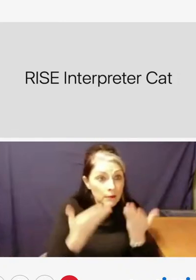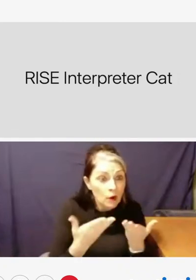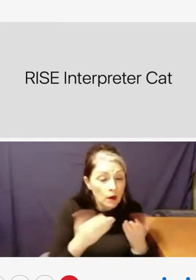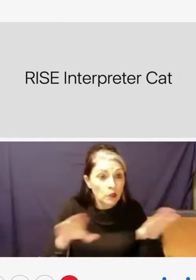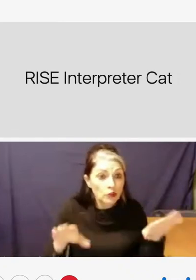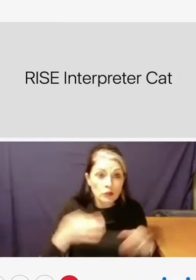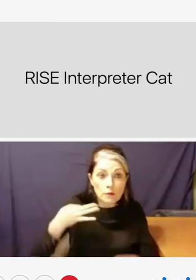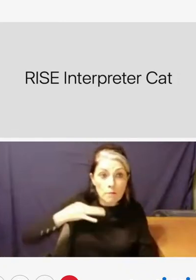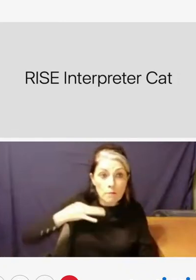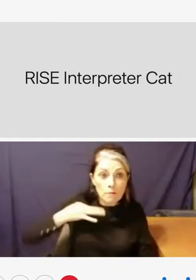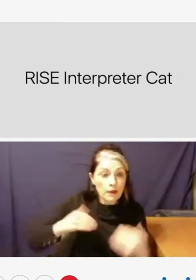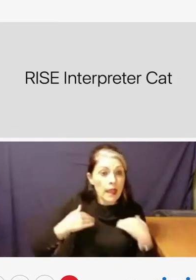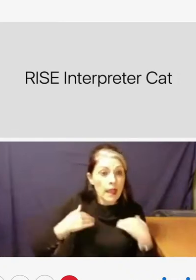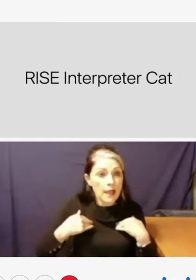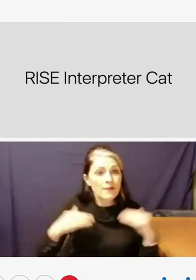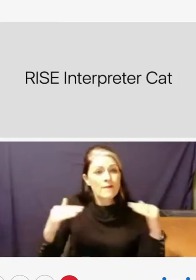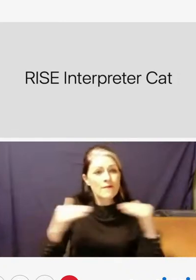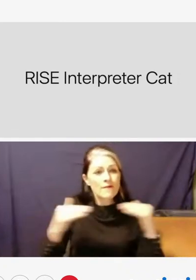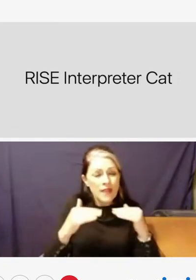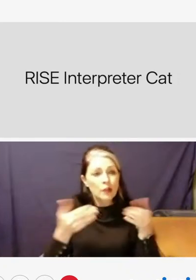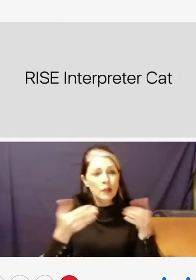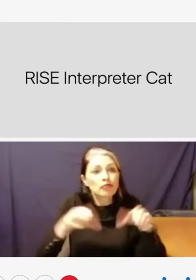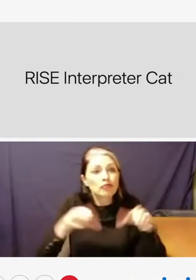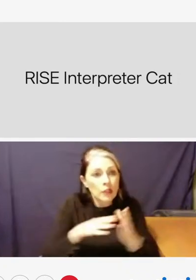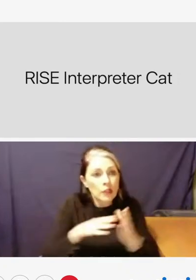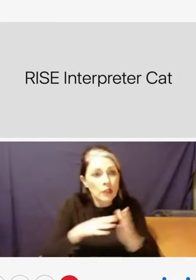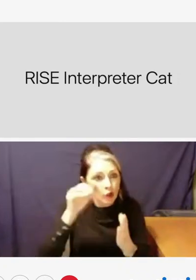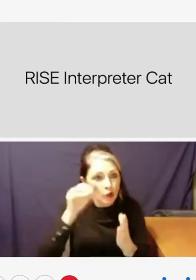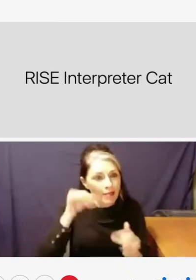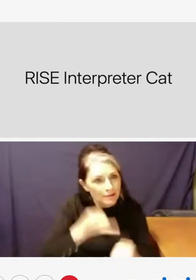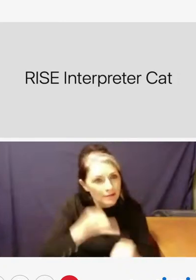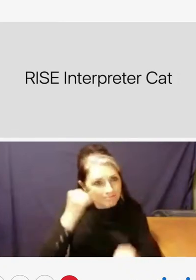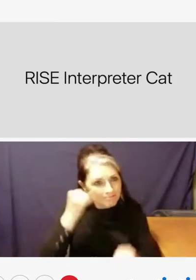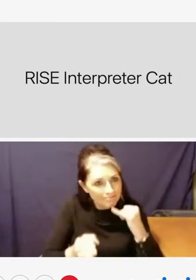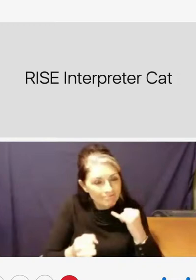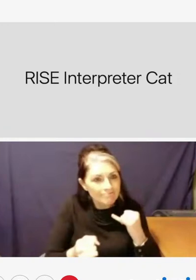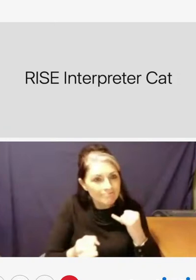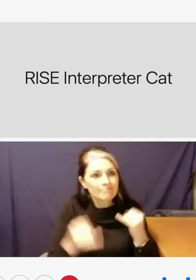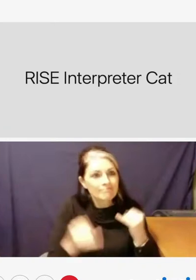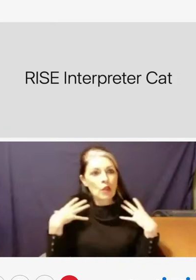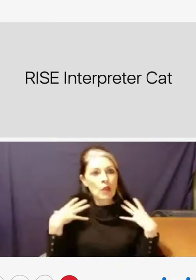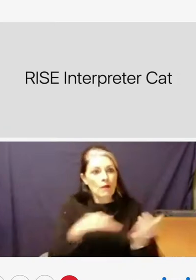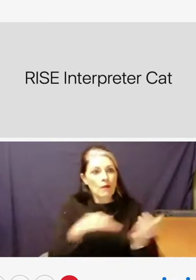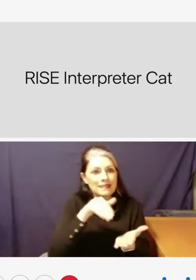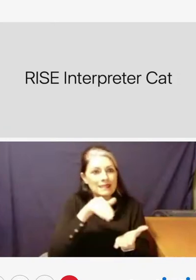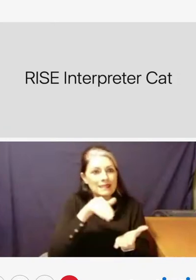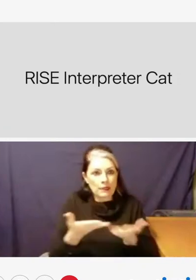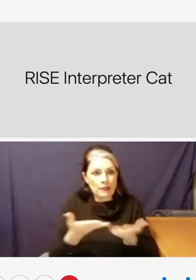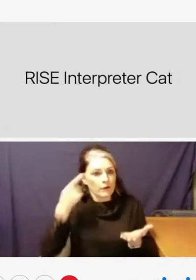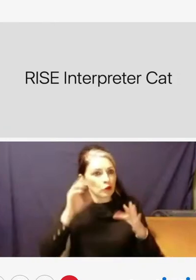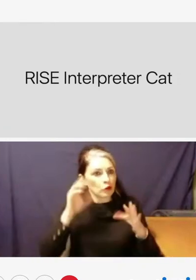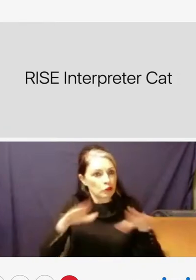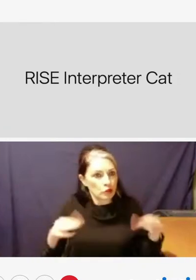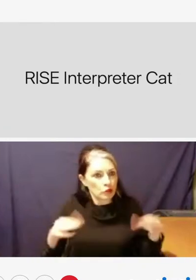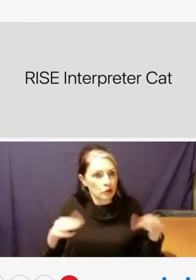fair chance to learn that's the bottom line the wellness centers exist in order to give kids a fair chance to learn throughout the school day so I want